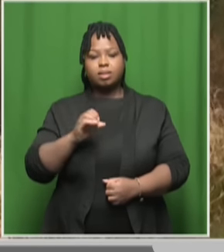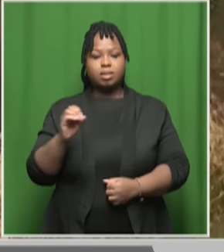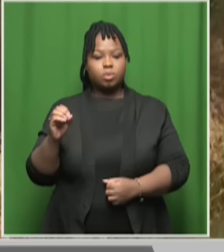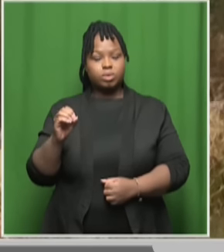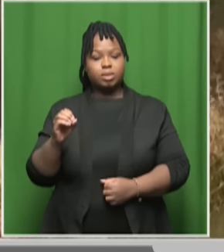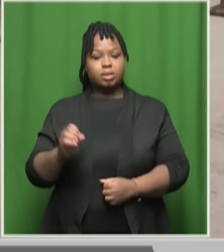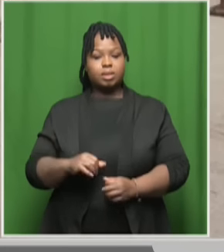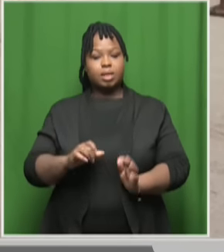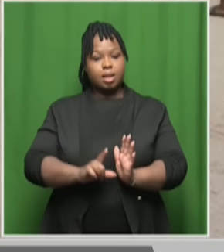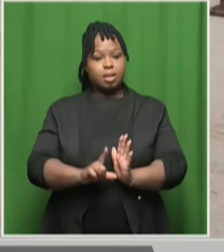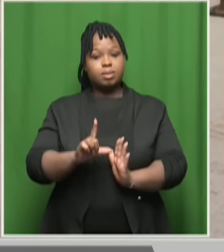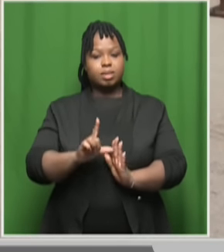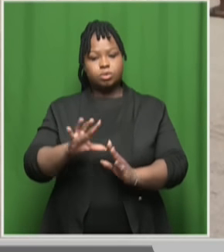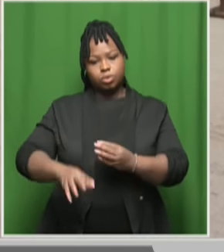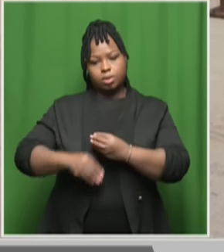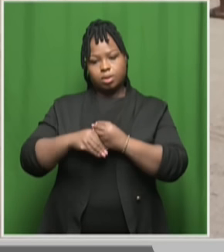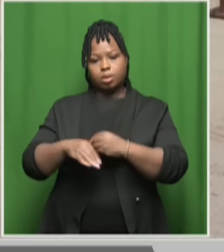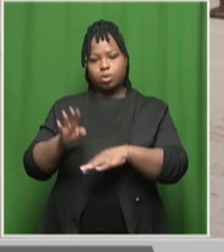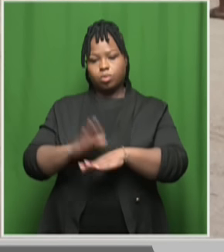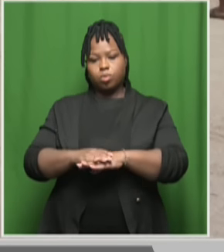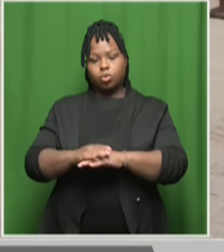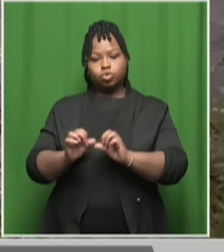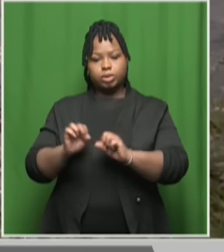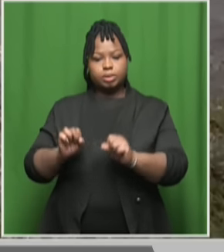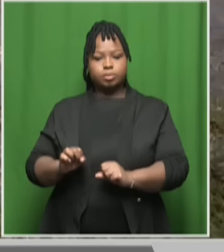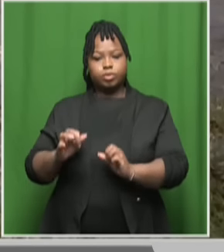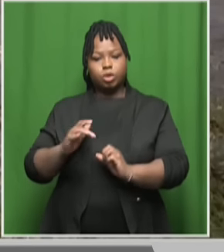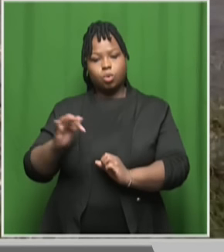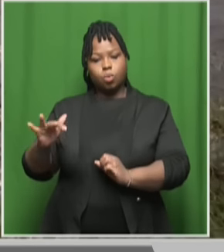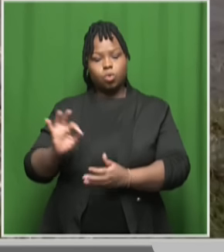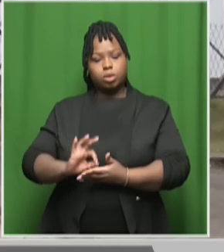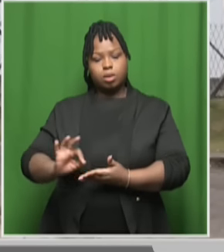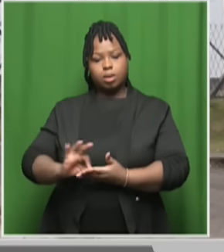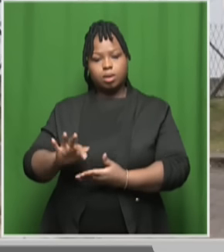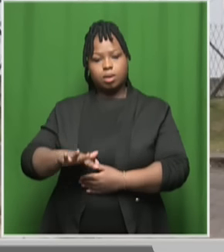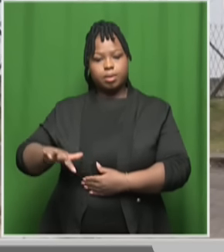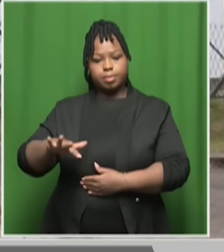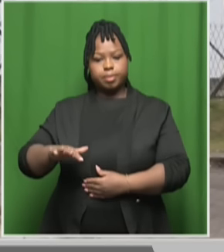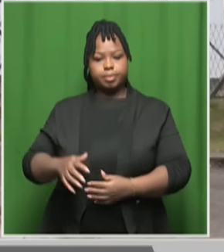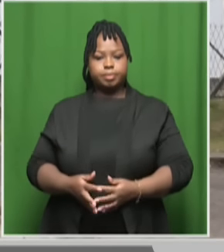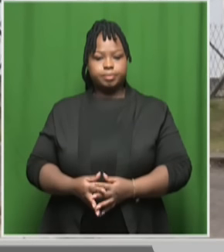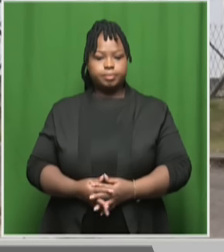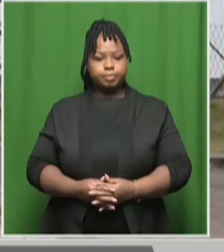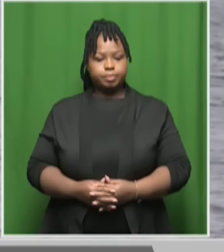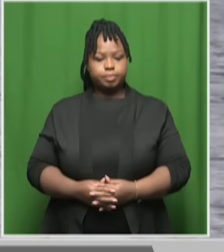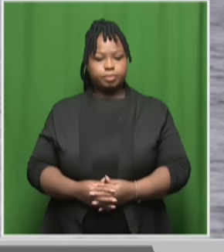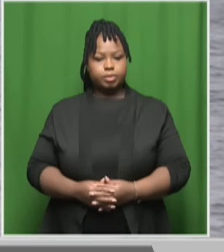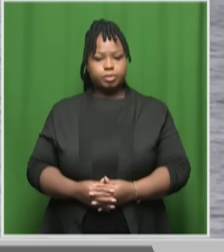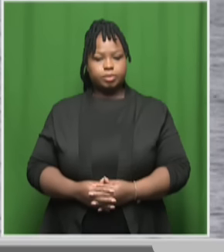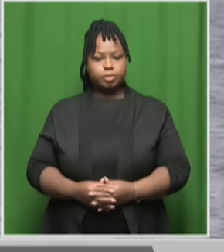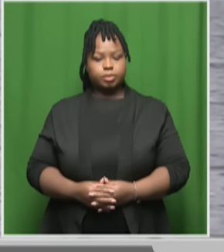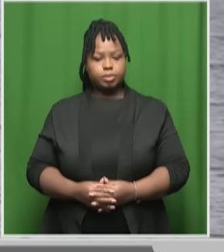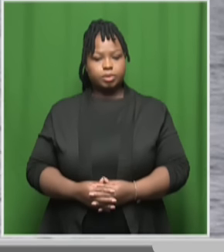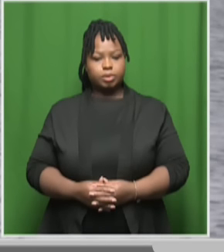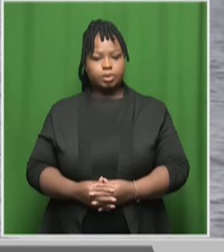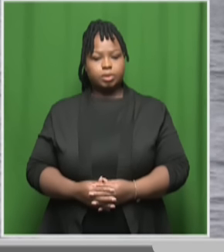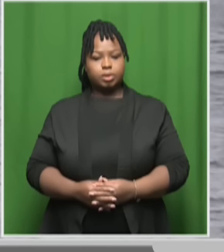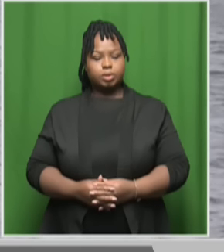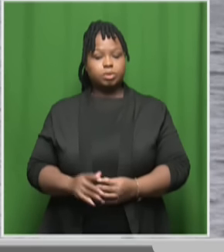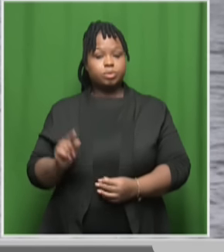water that can be added then to the system at our water purification plant. And just with regard to